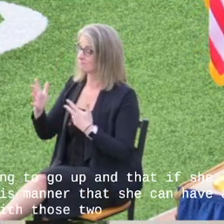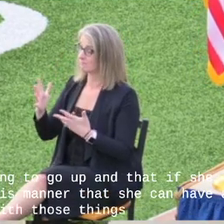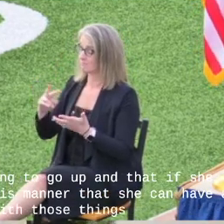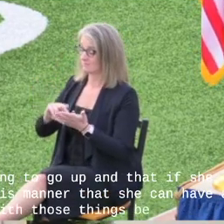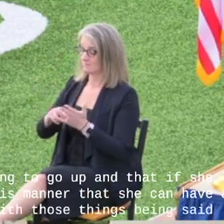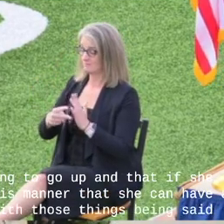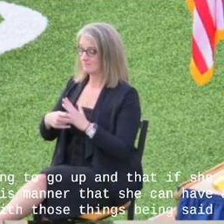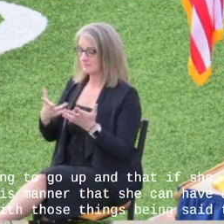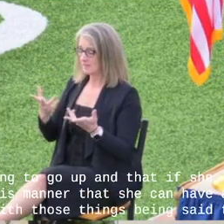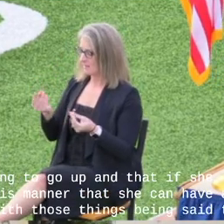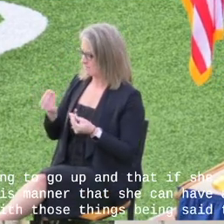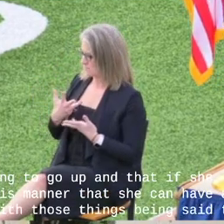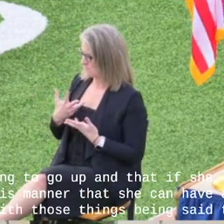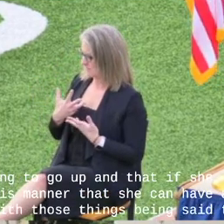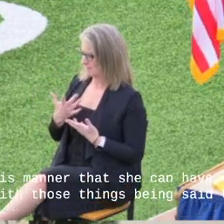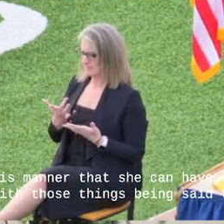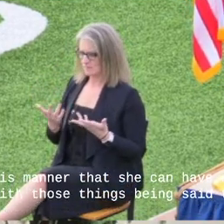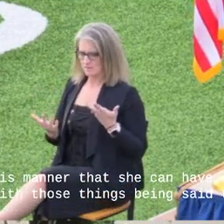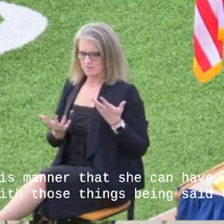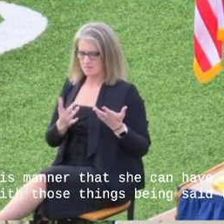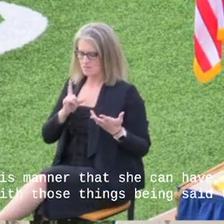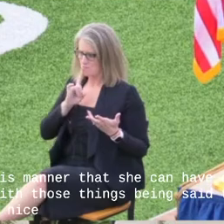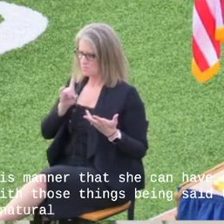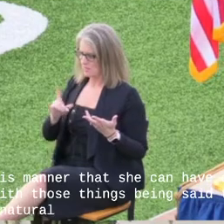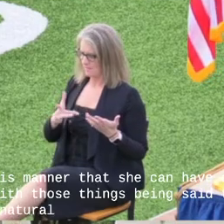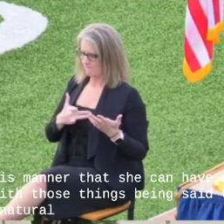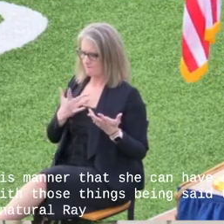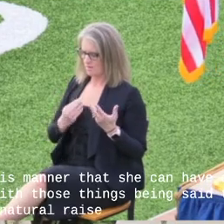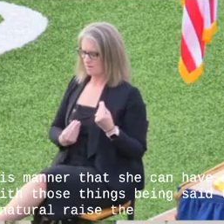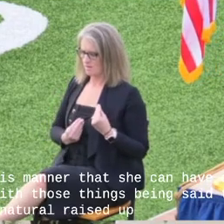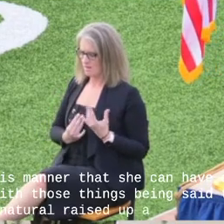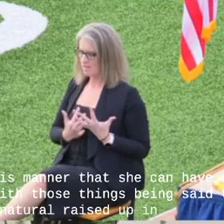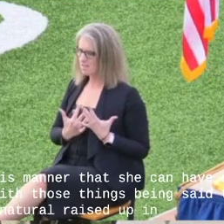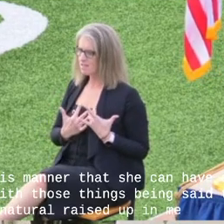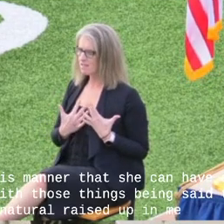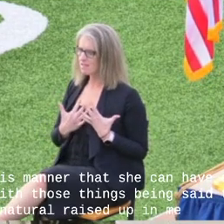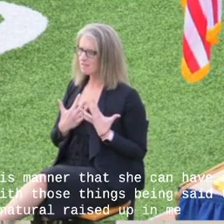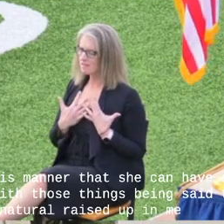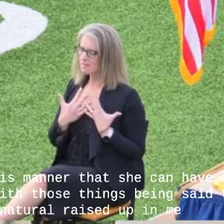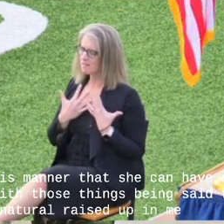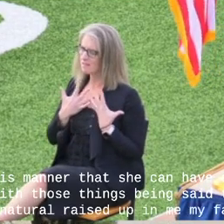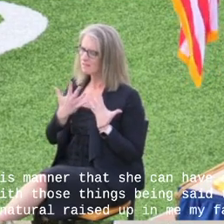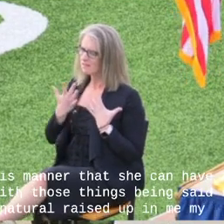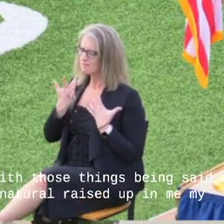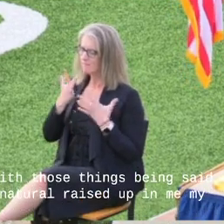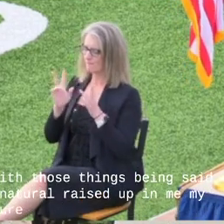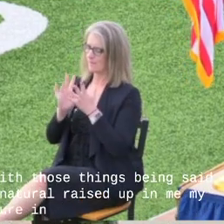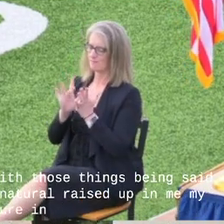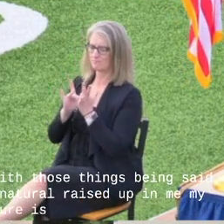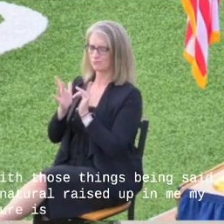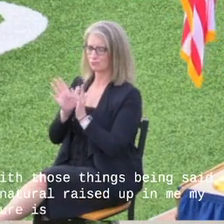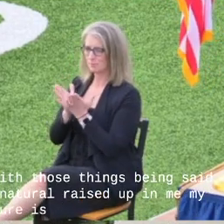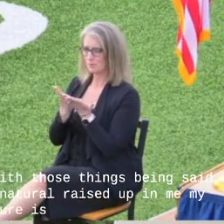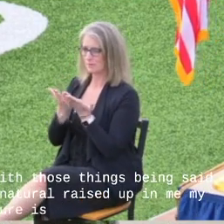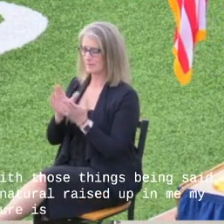things being said to me, something supernatural raised up in me. My favorite scripture